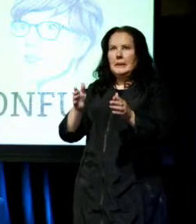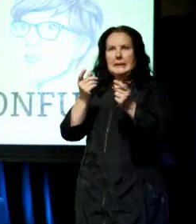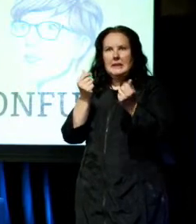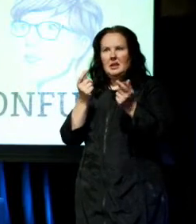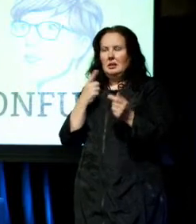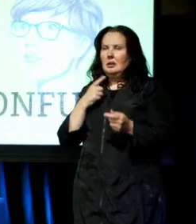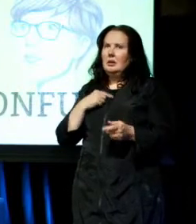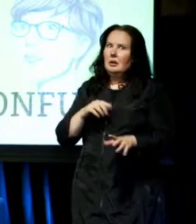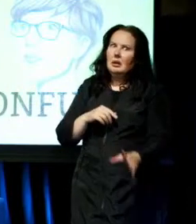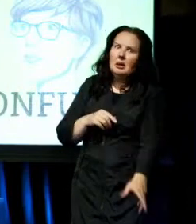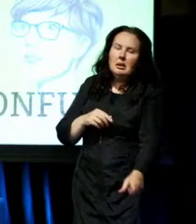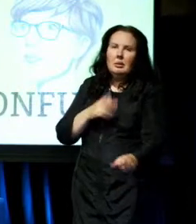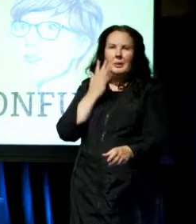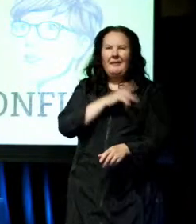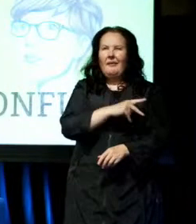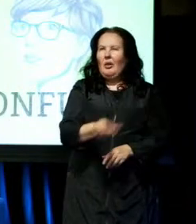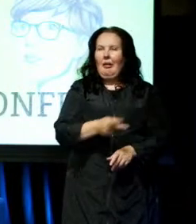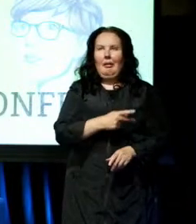going,